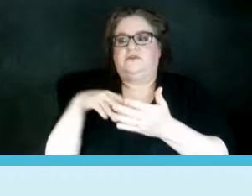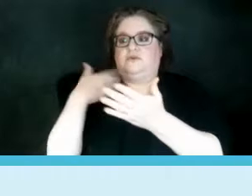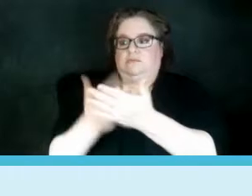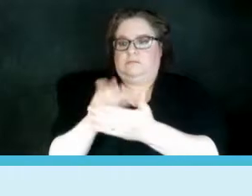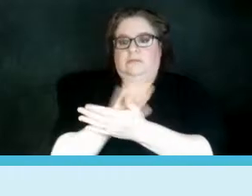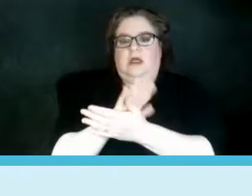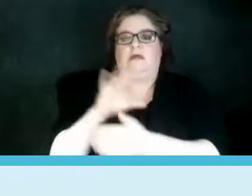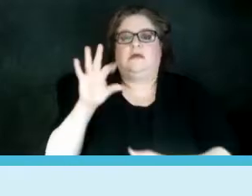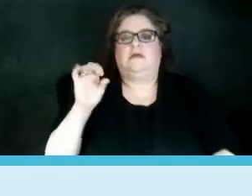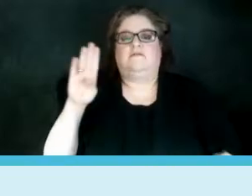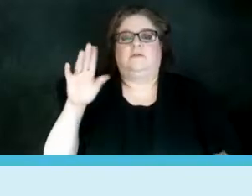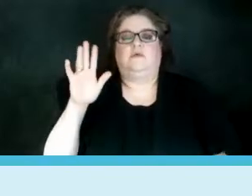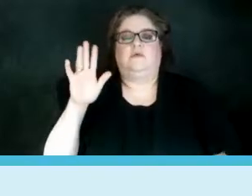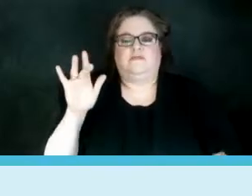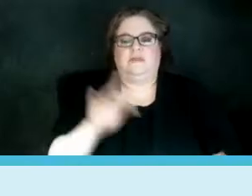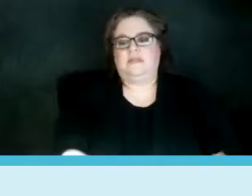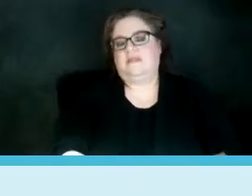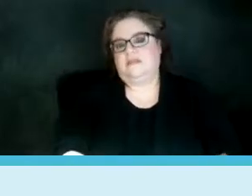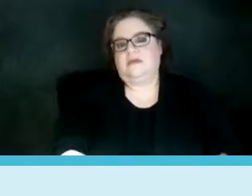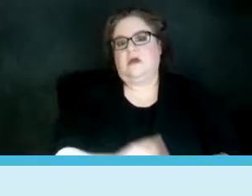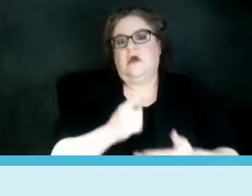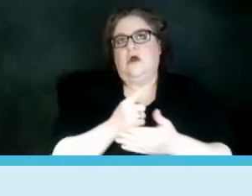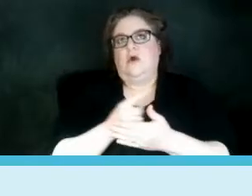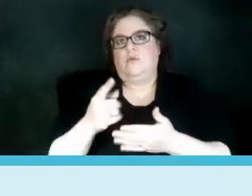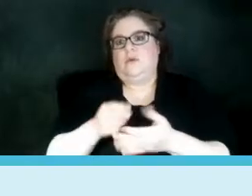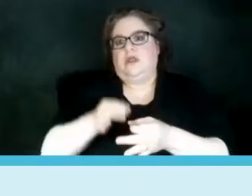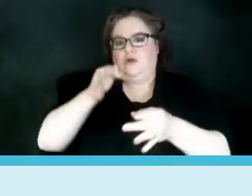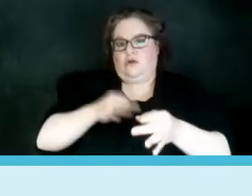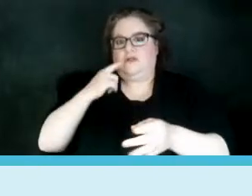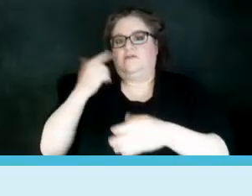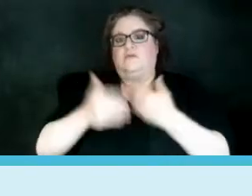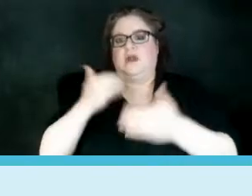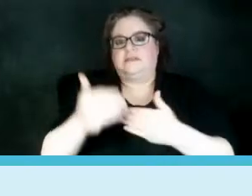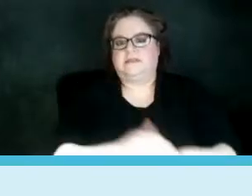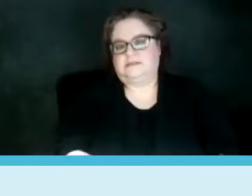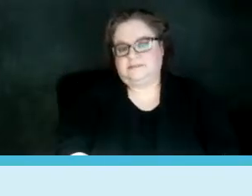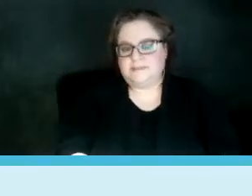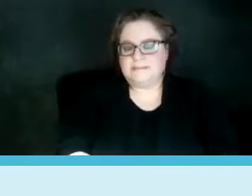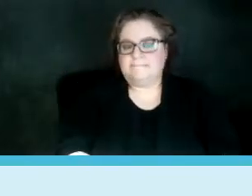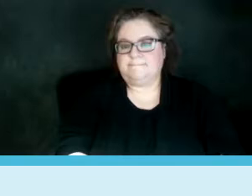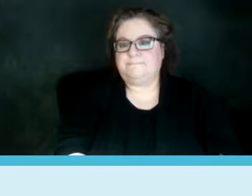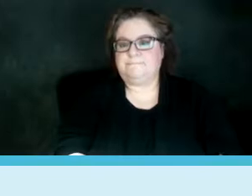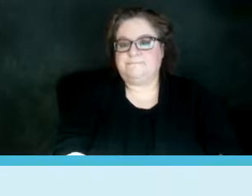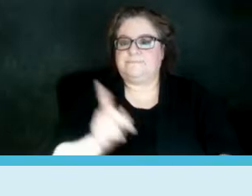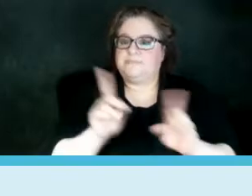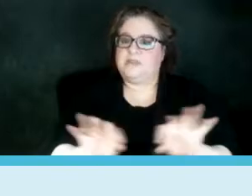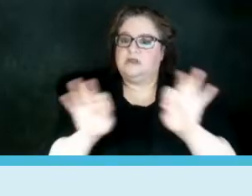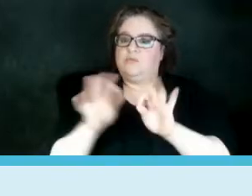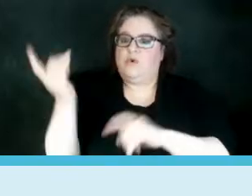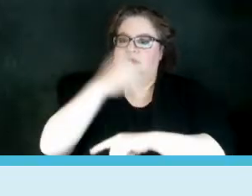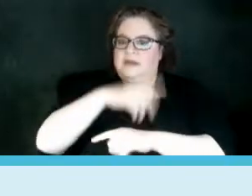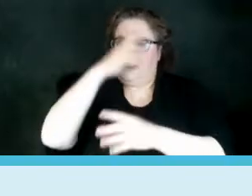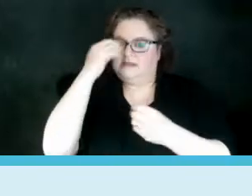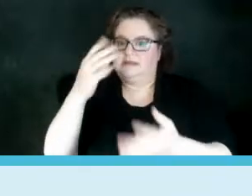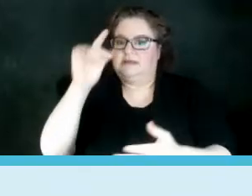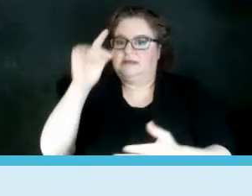on February 25th, a week earlier, because we need to process them. So these are important dates that I want